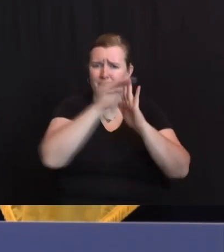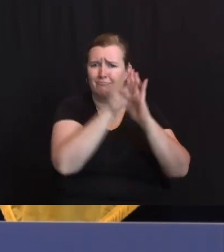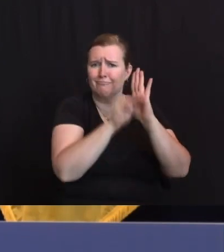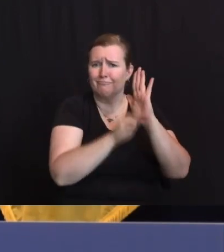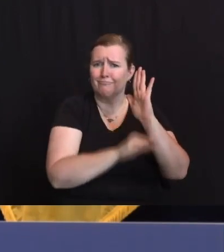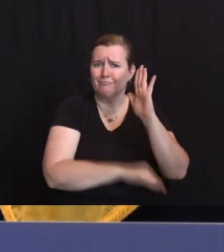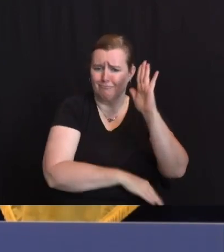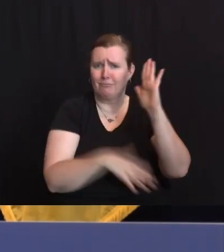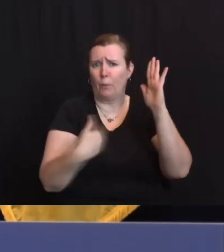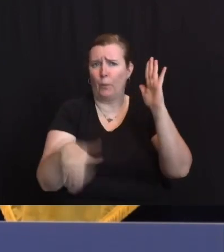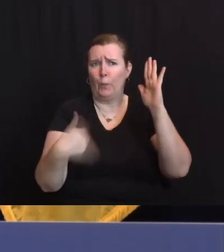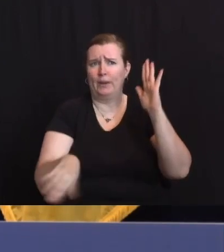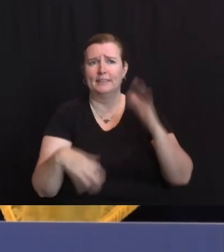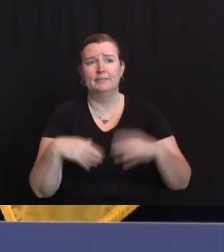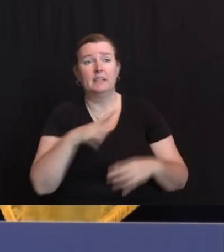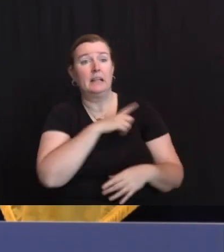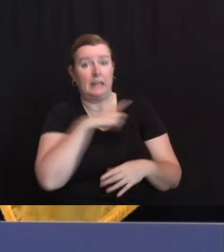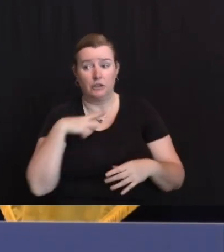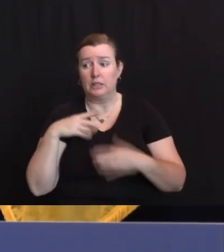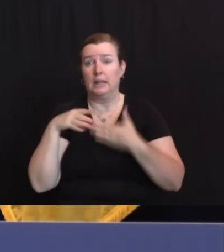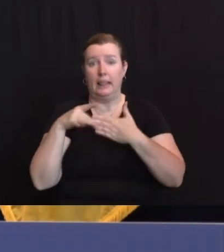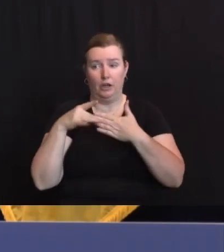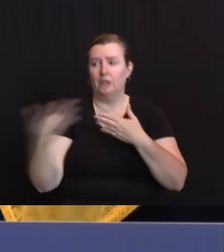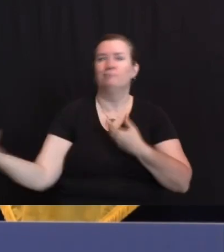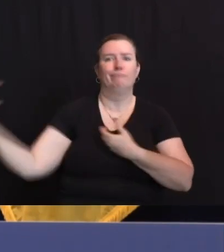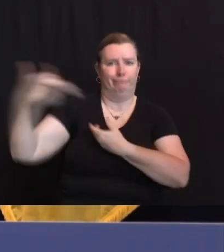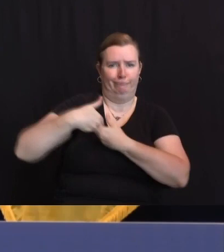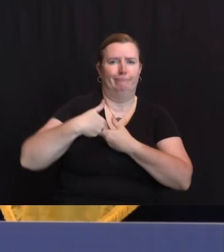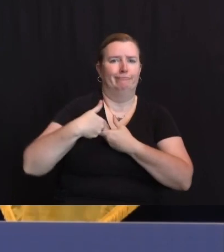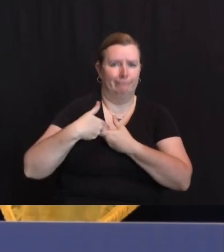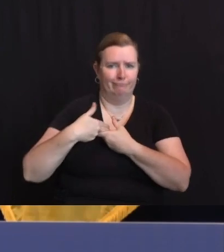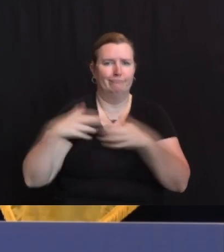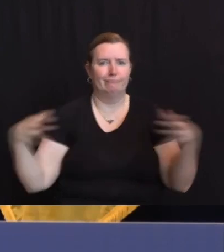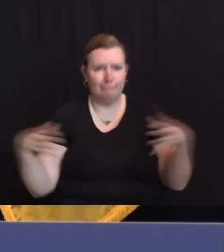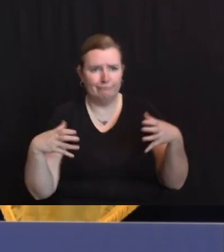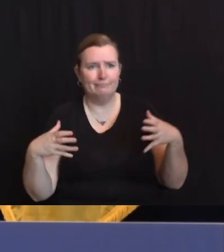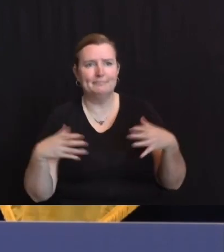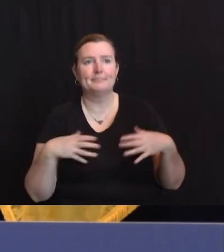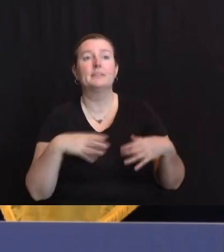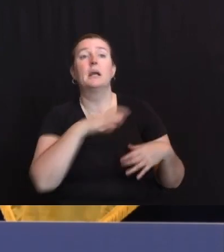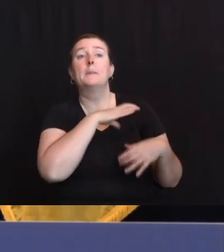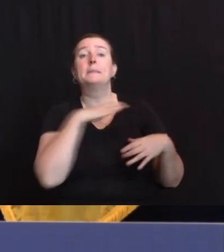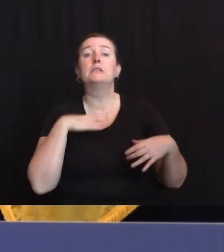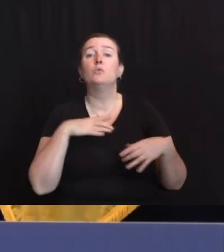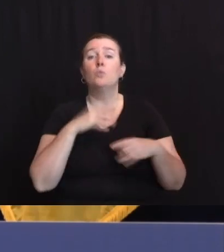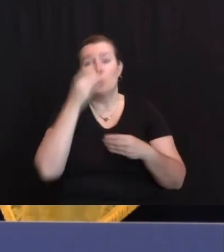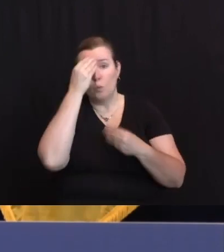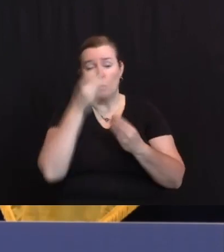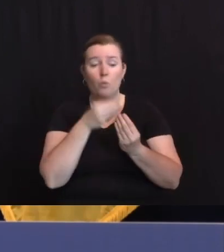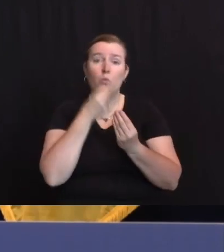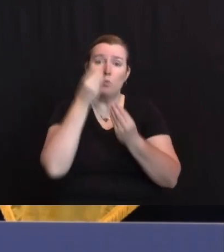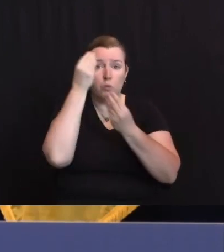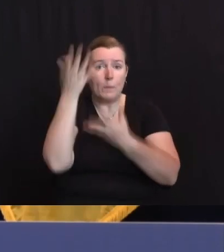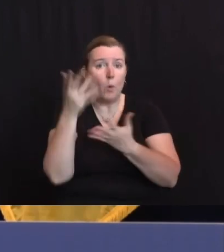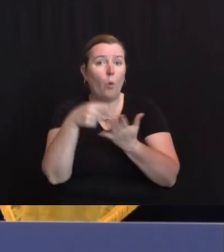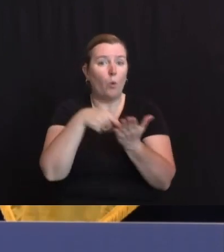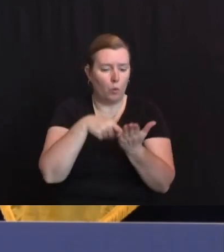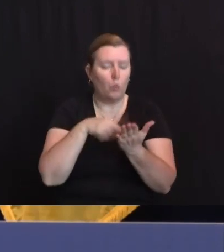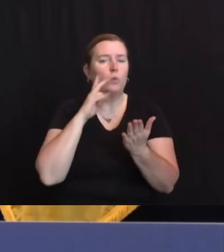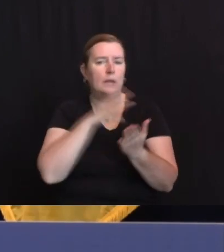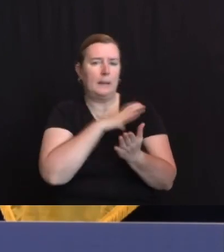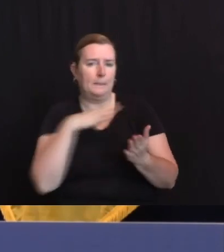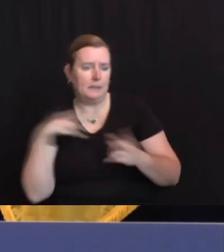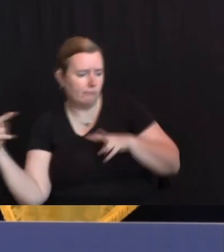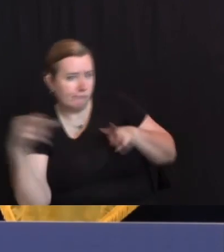Legislative leaders joined me when their commission report came out. There was and again, this is a little bit like the